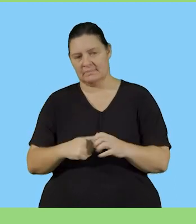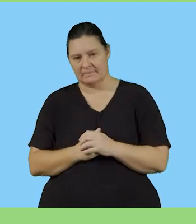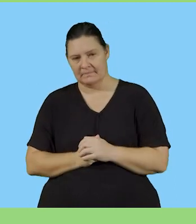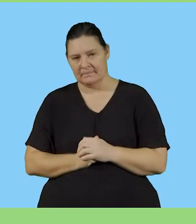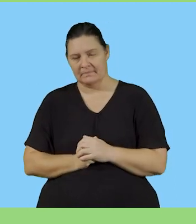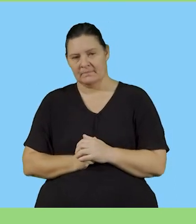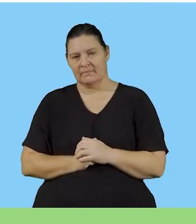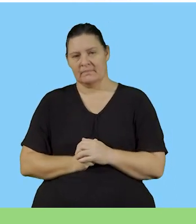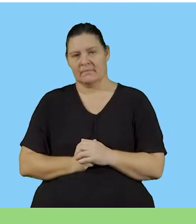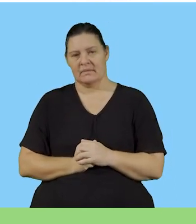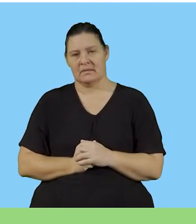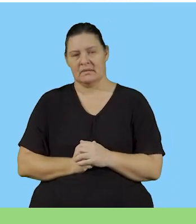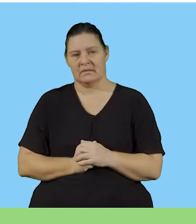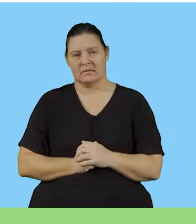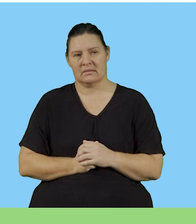ecosystem.